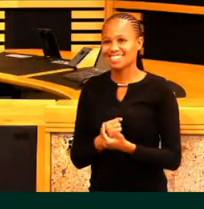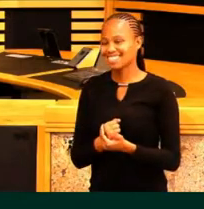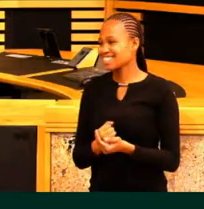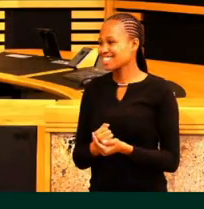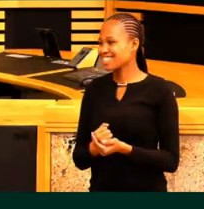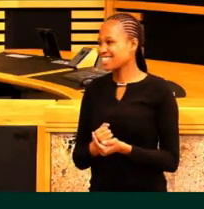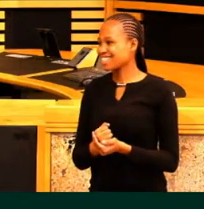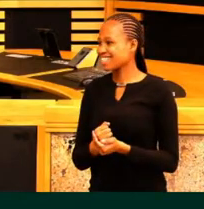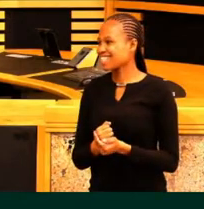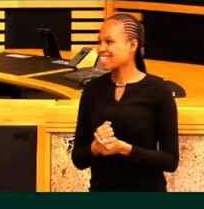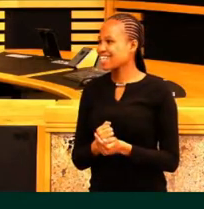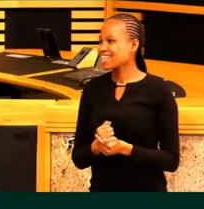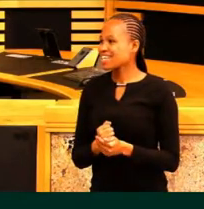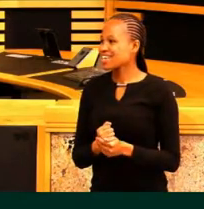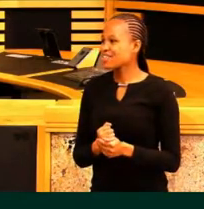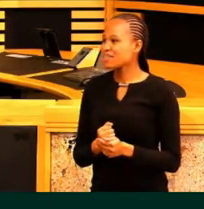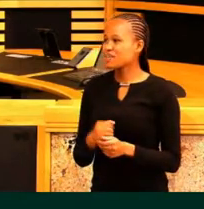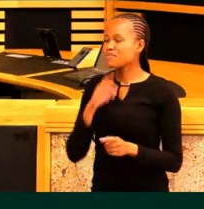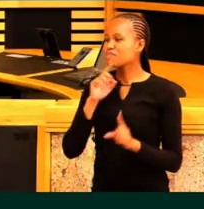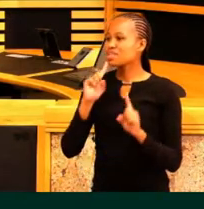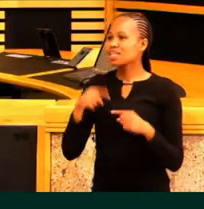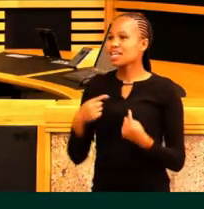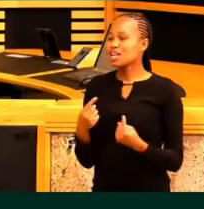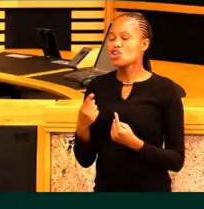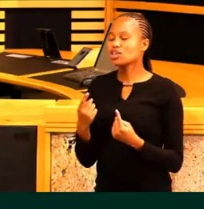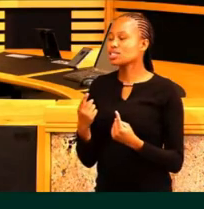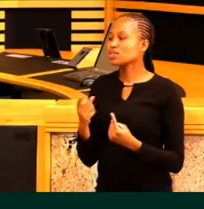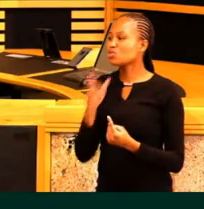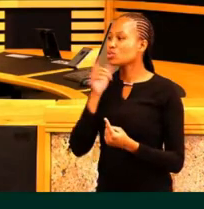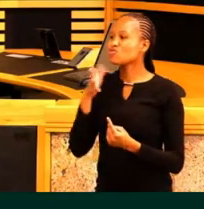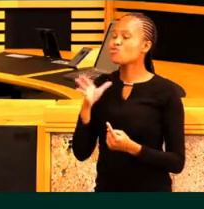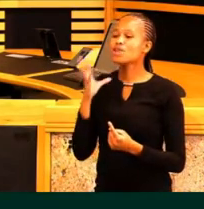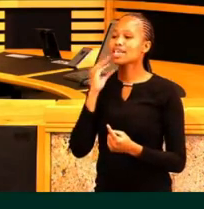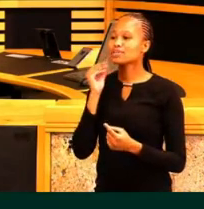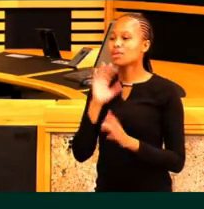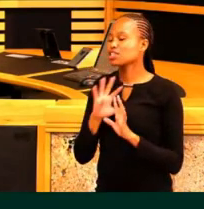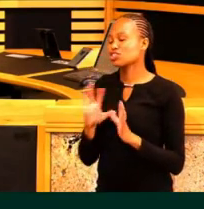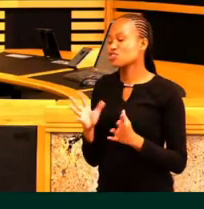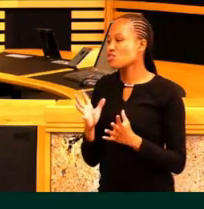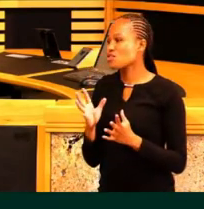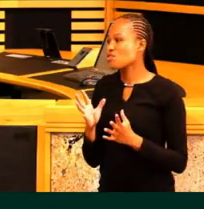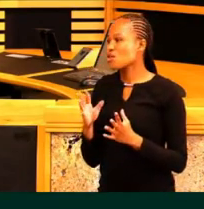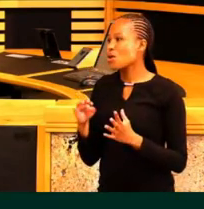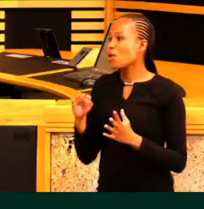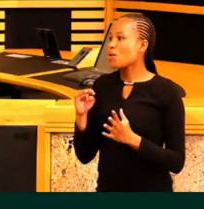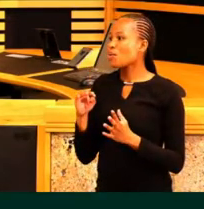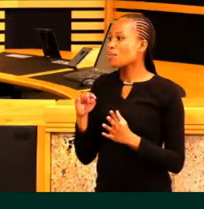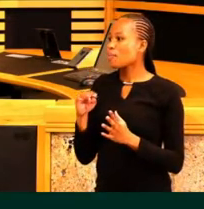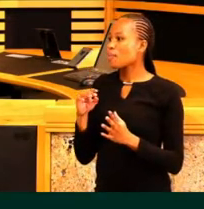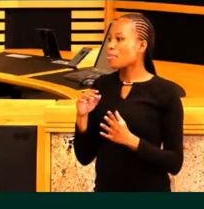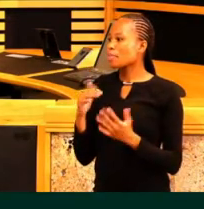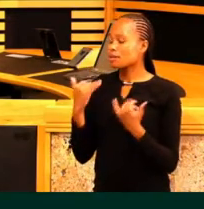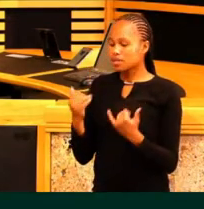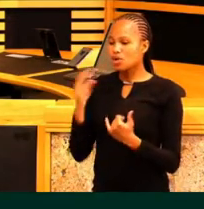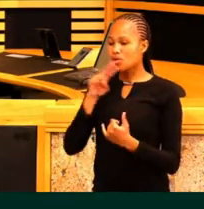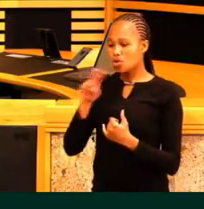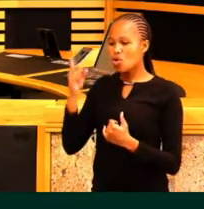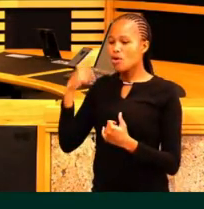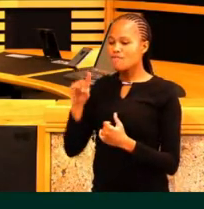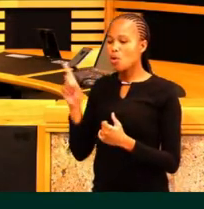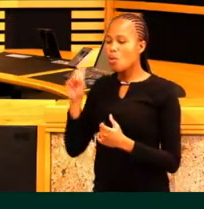cannot be demanded at those kind of issues let's take it beyond that look for